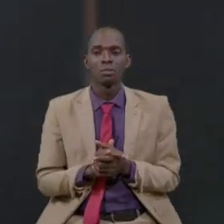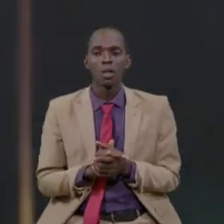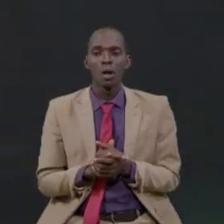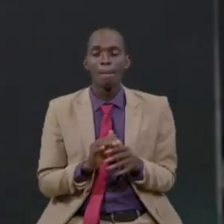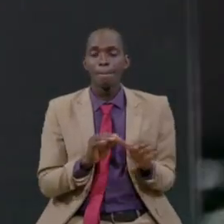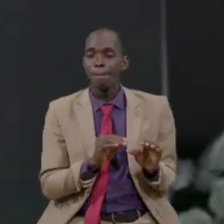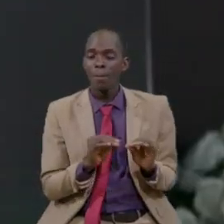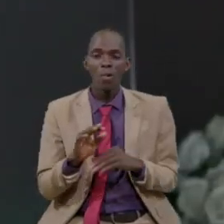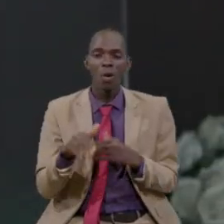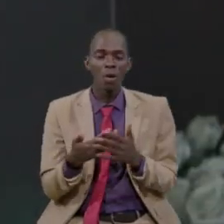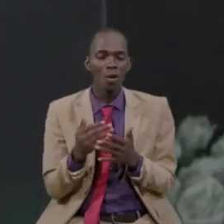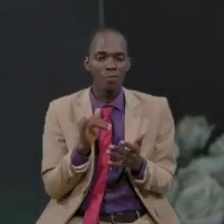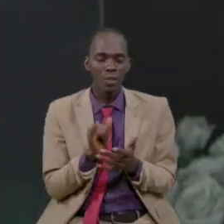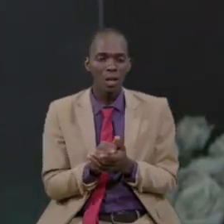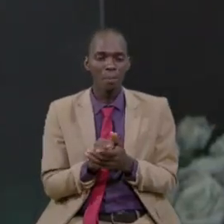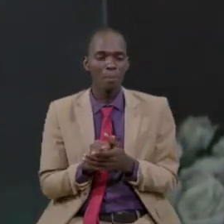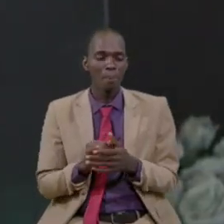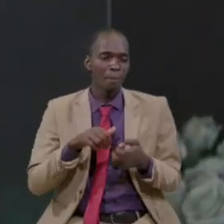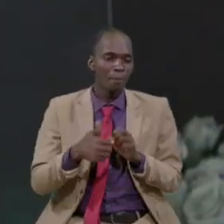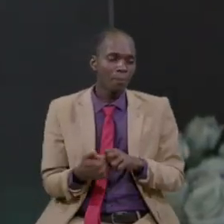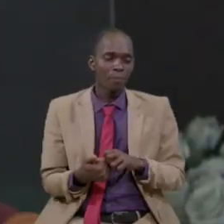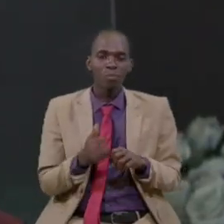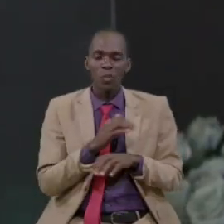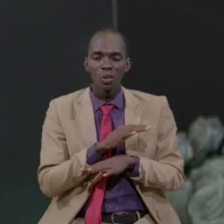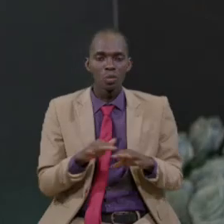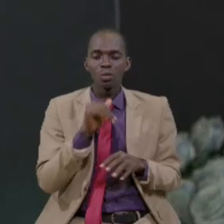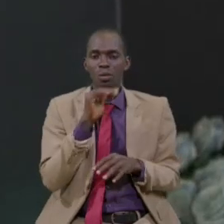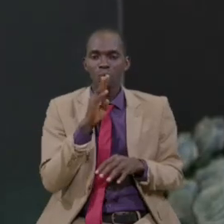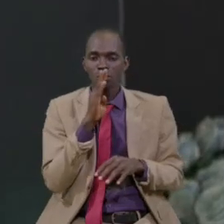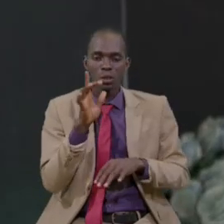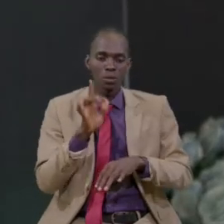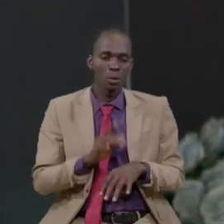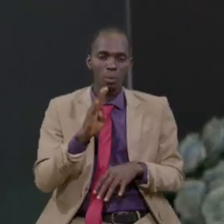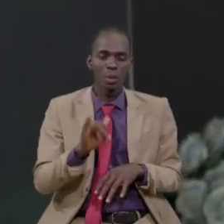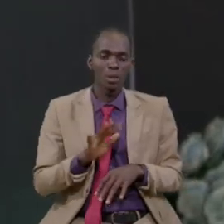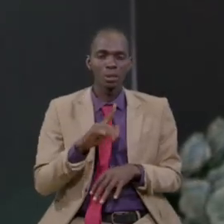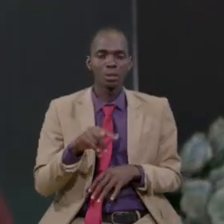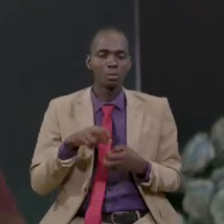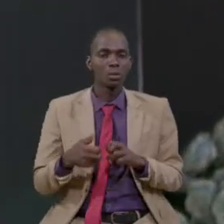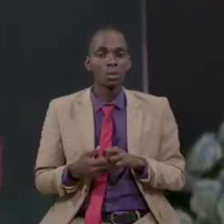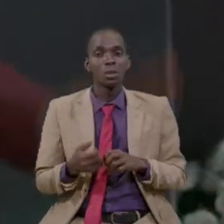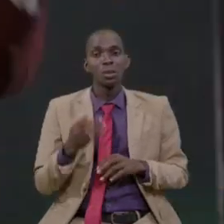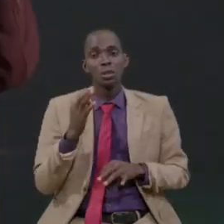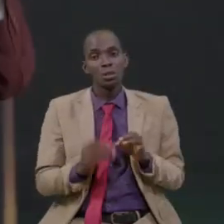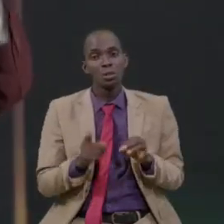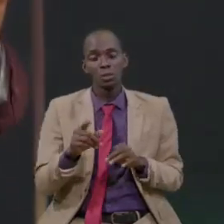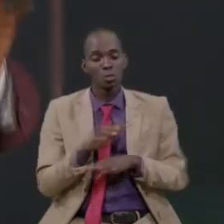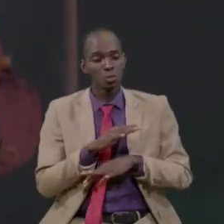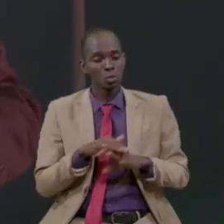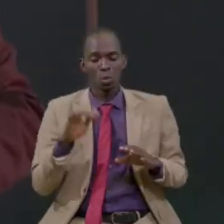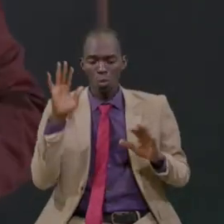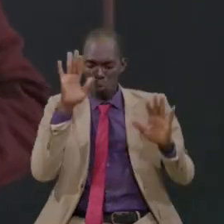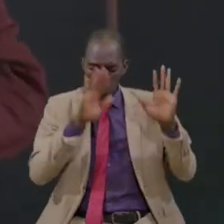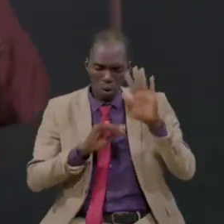be moved by the mountain. If you didn't care of any mountain, of any